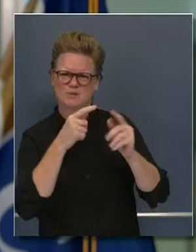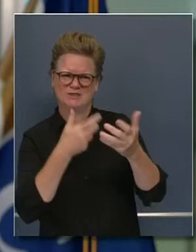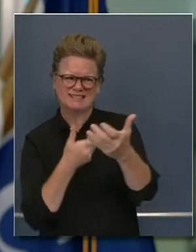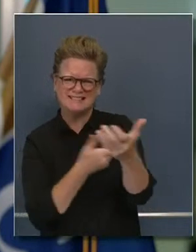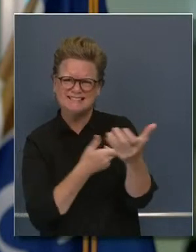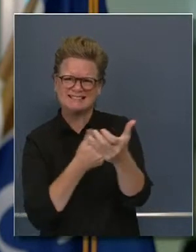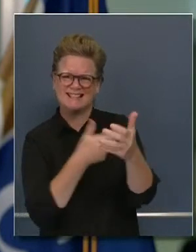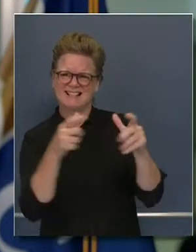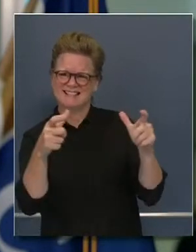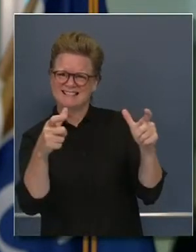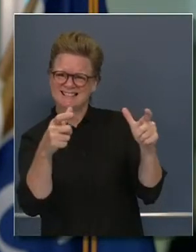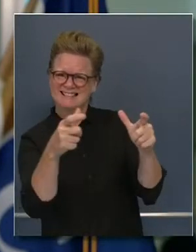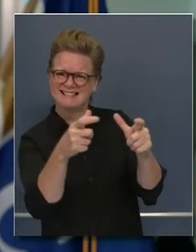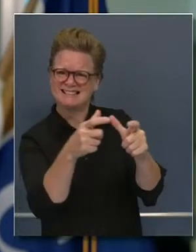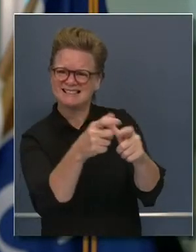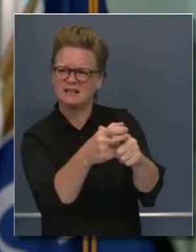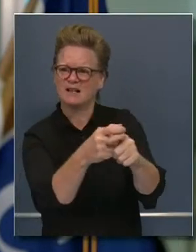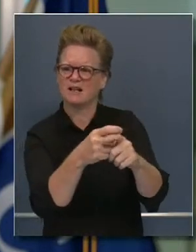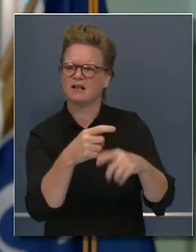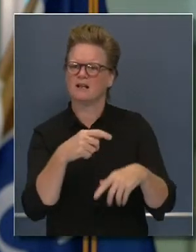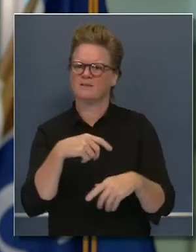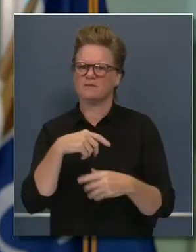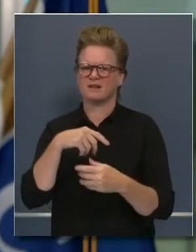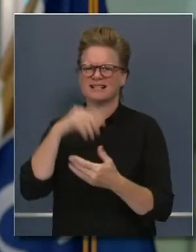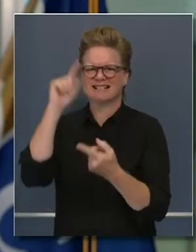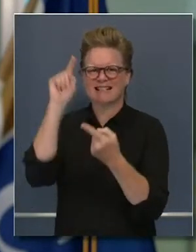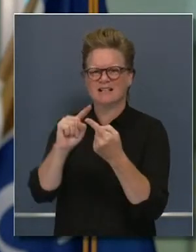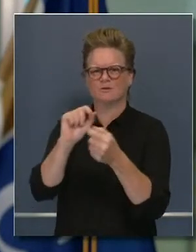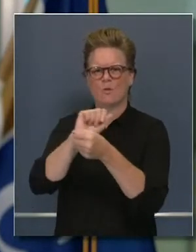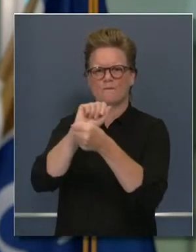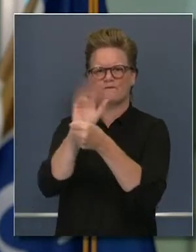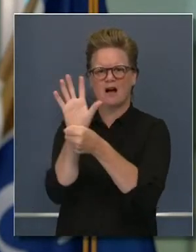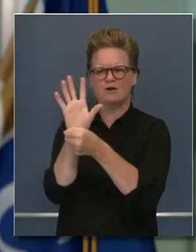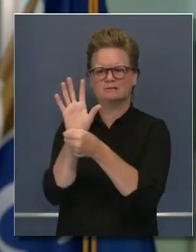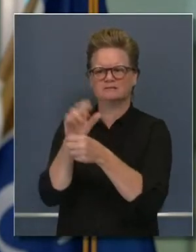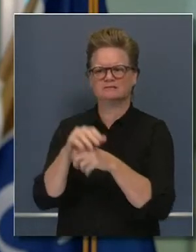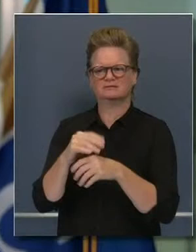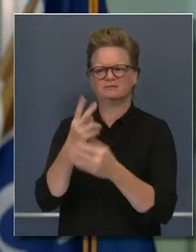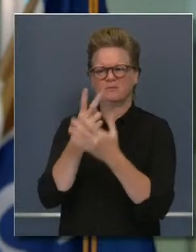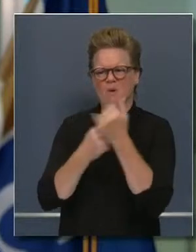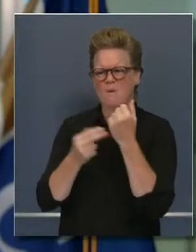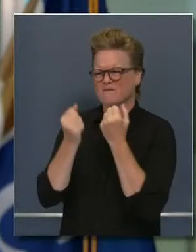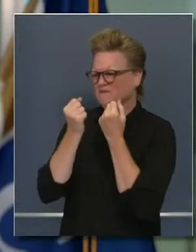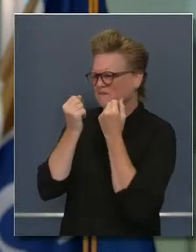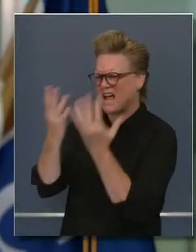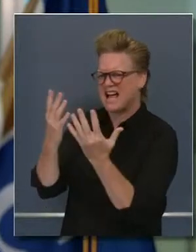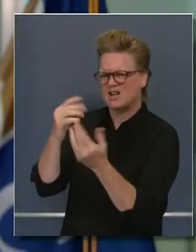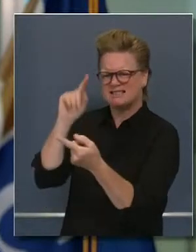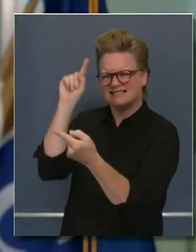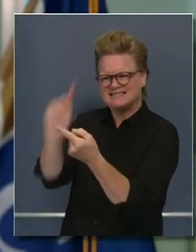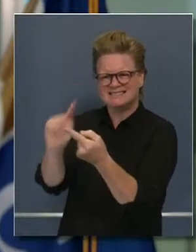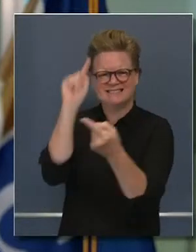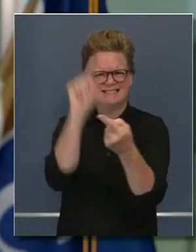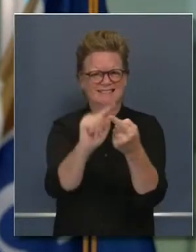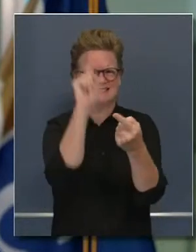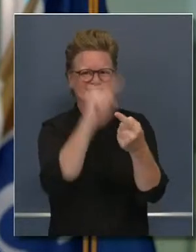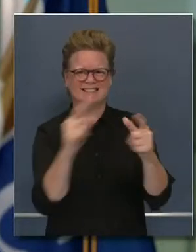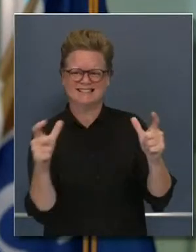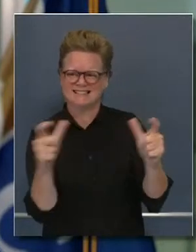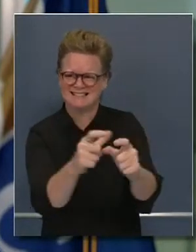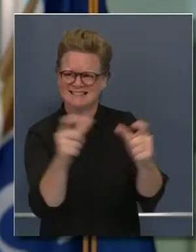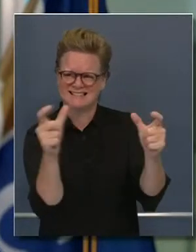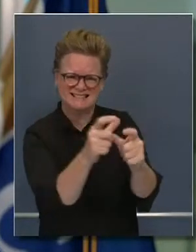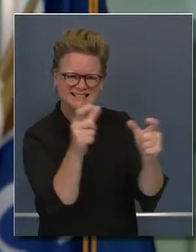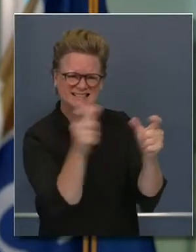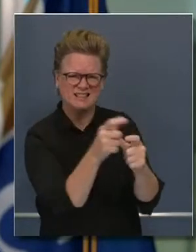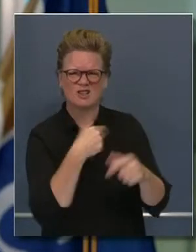mitigation of the spread of these wildfires and COVID. We continue to work actively. It's 24-hour days to try to